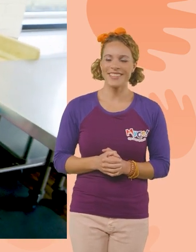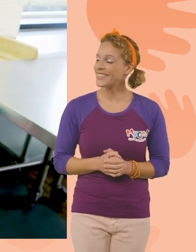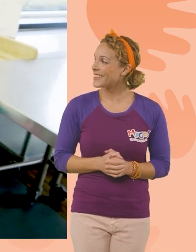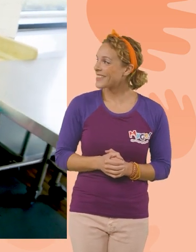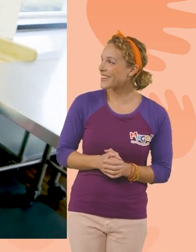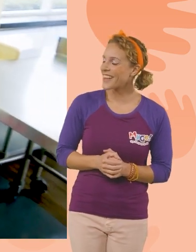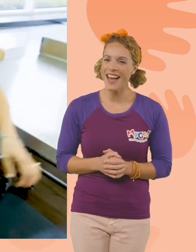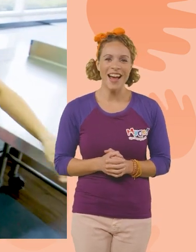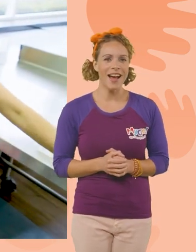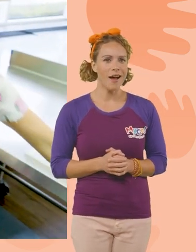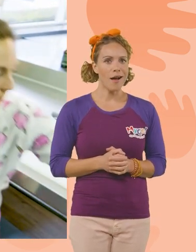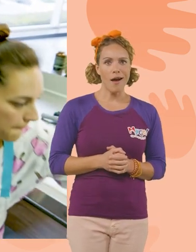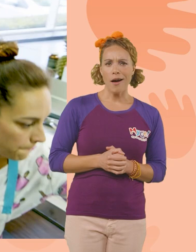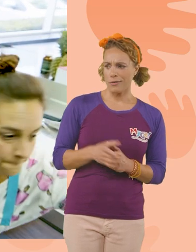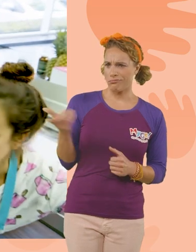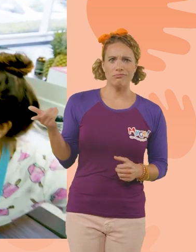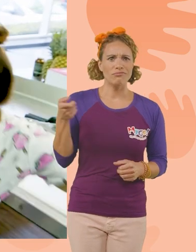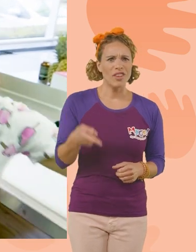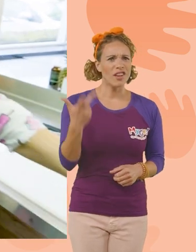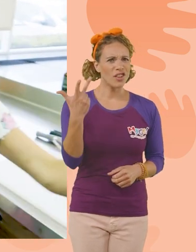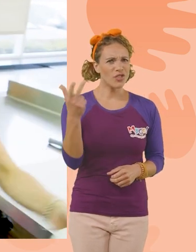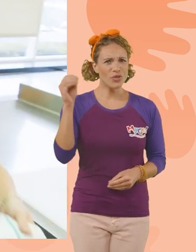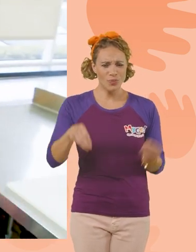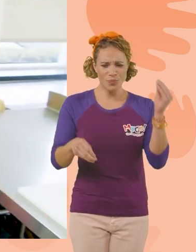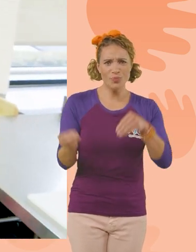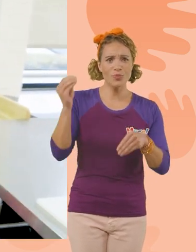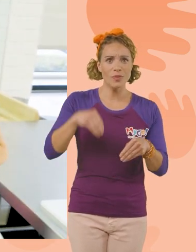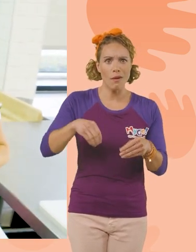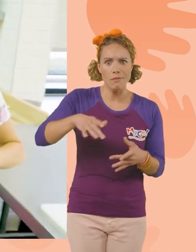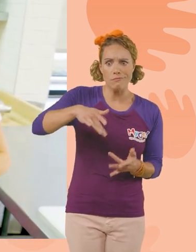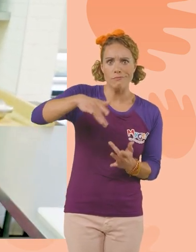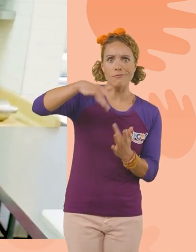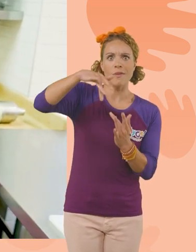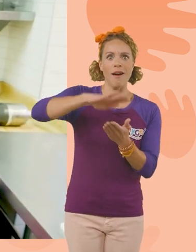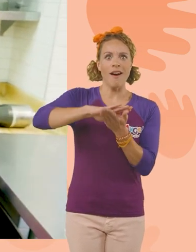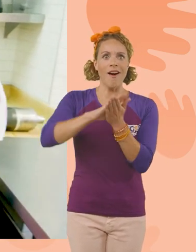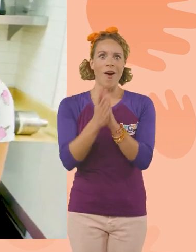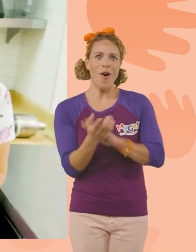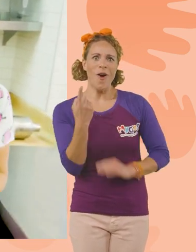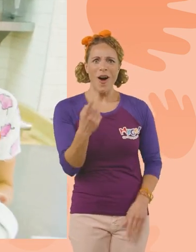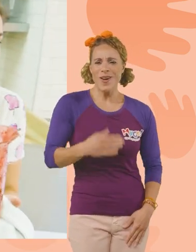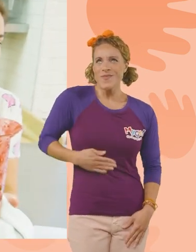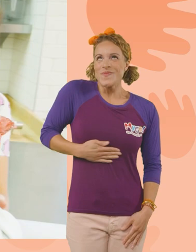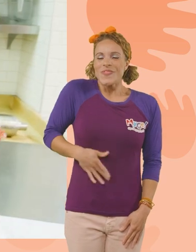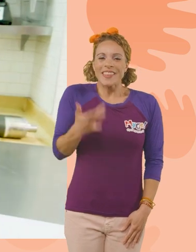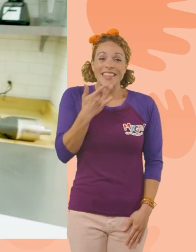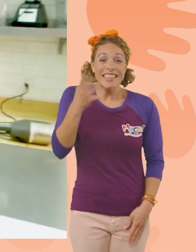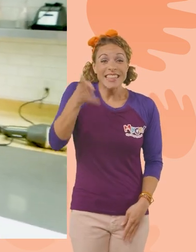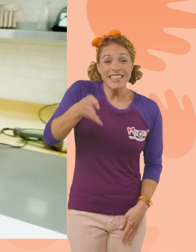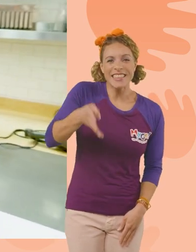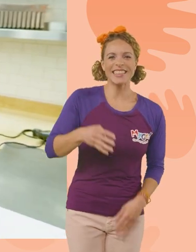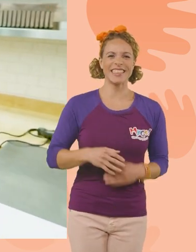Wow. All right. So it's basically three ingredients all blended up to make one yummy